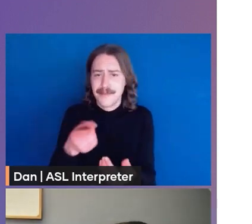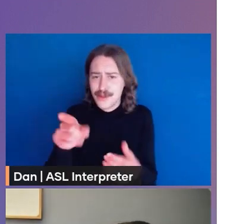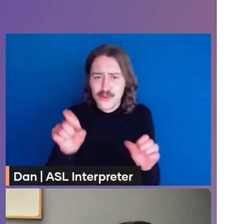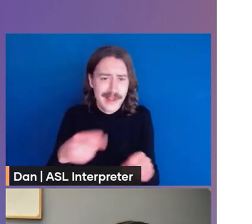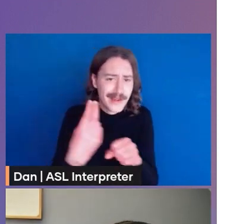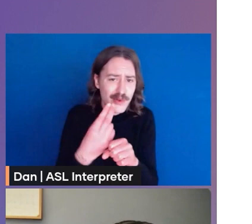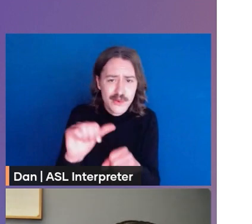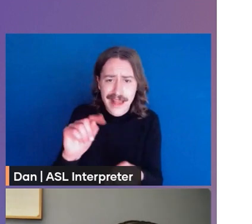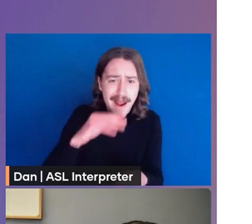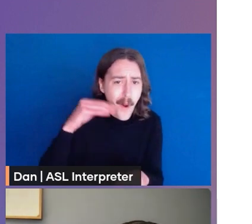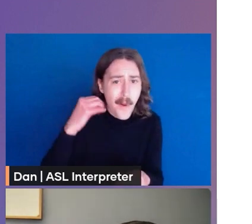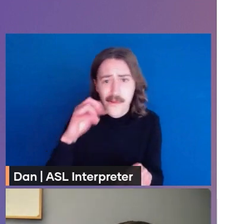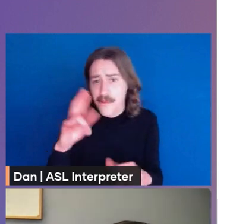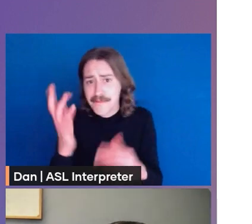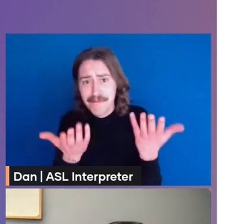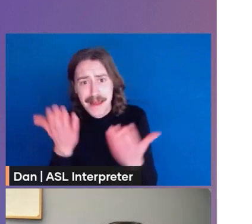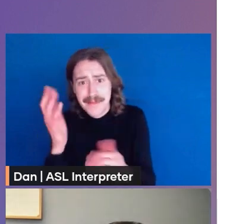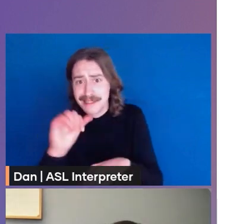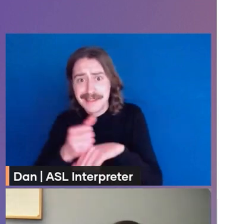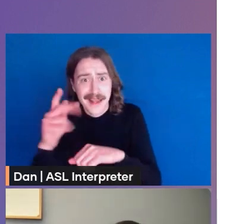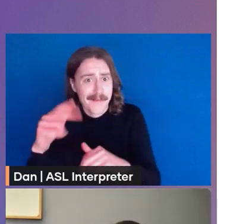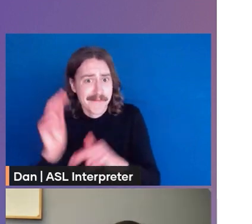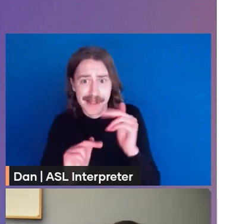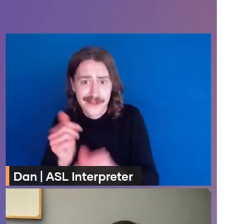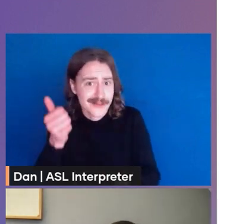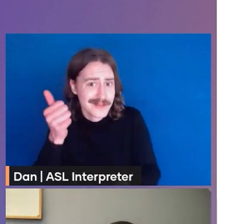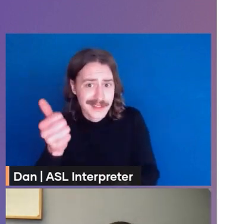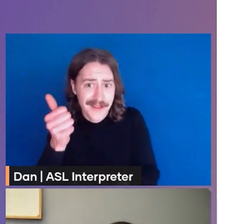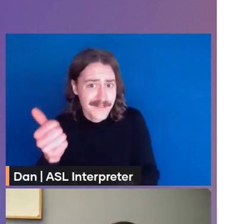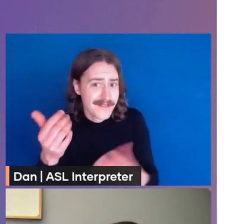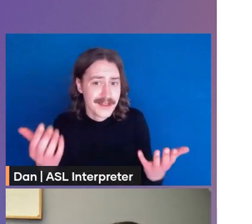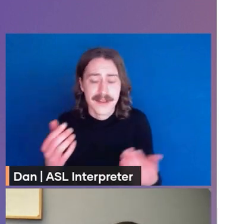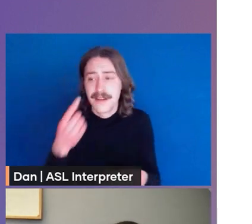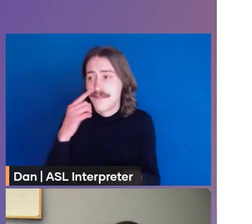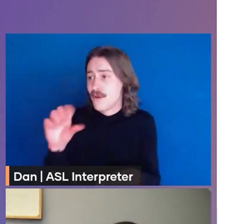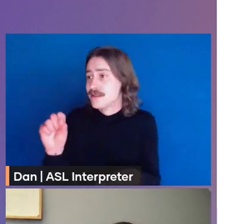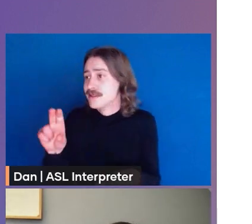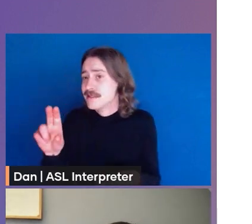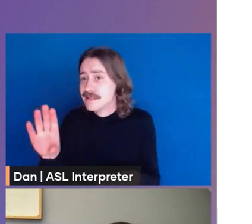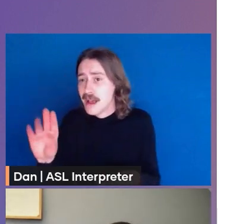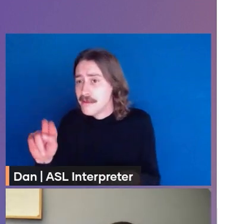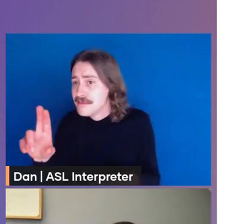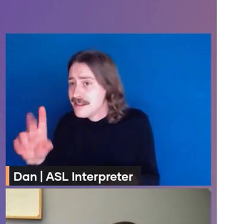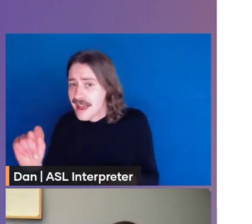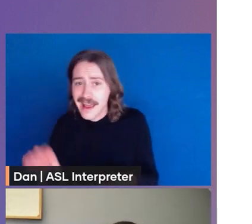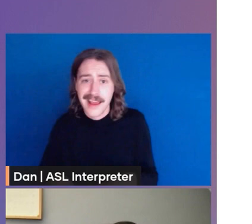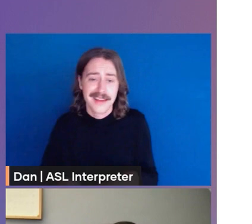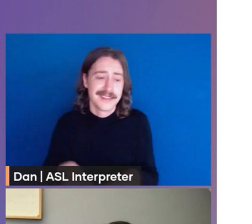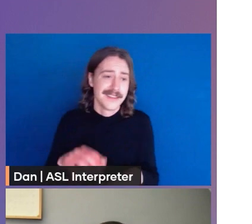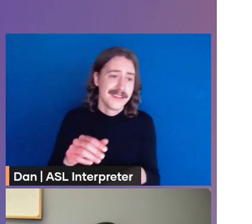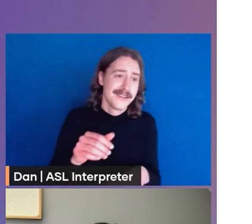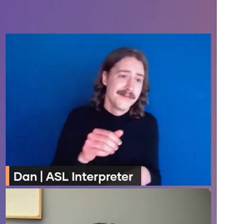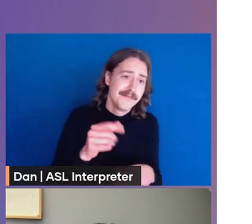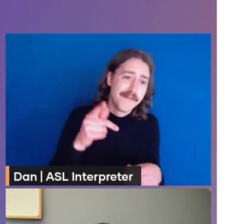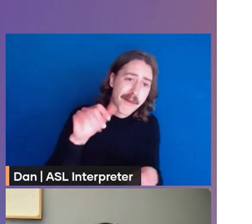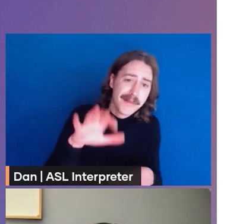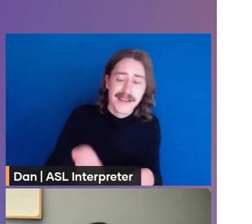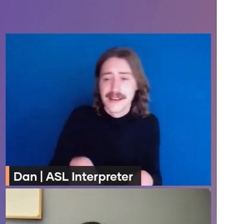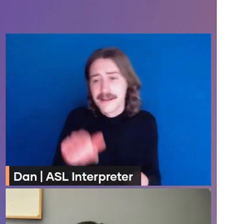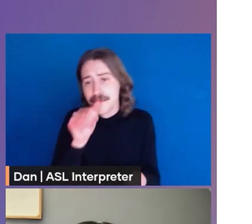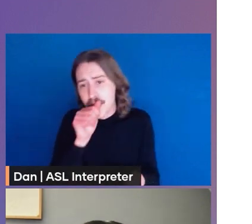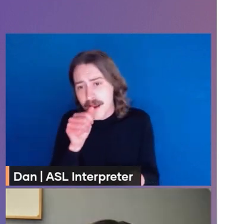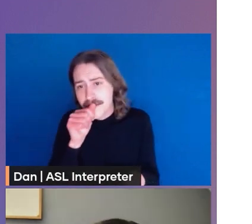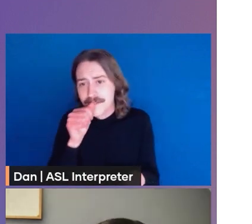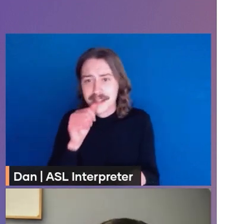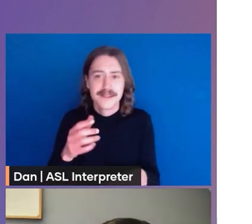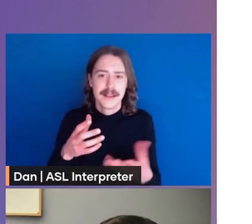yourself. So if you see one subnet, public, private, your EKS cluster sits in your private. The internal is moving traffic to that from